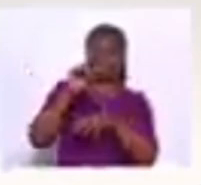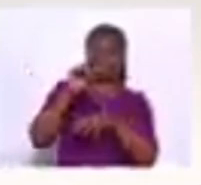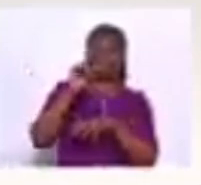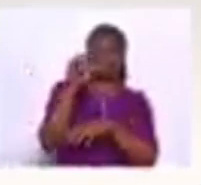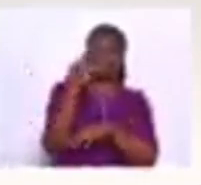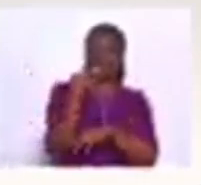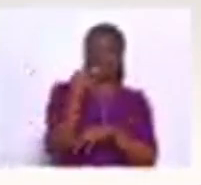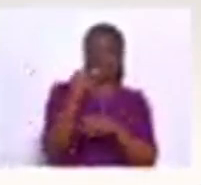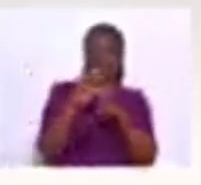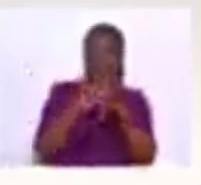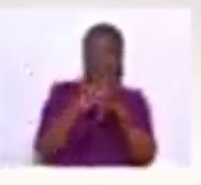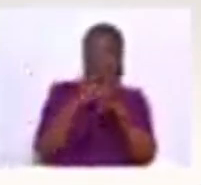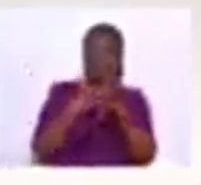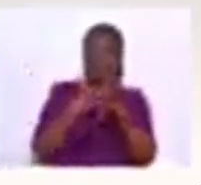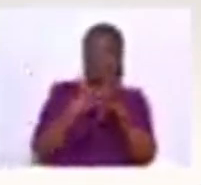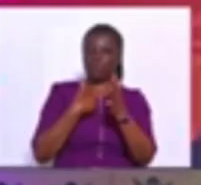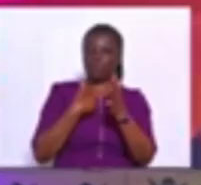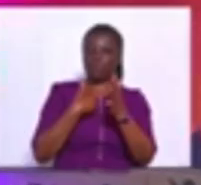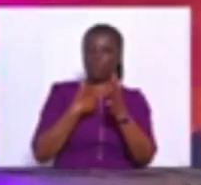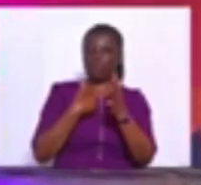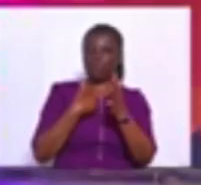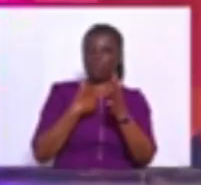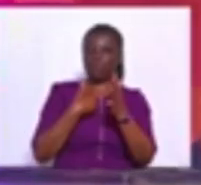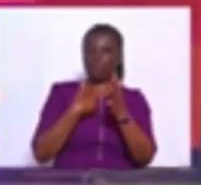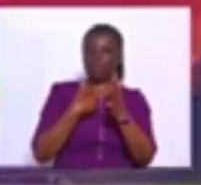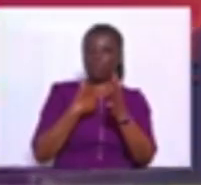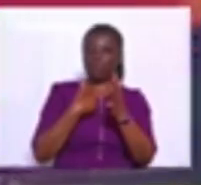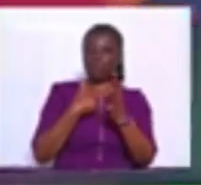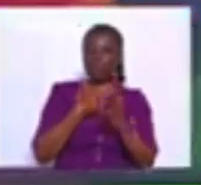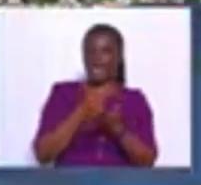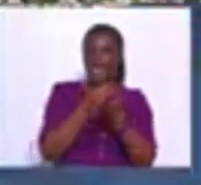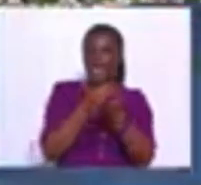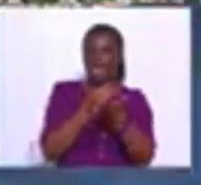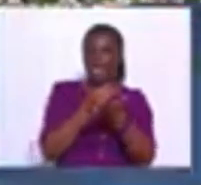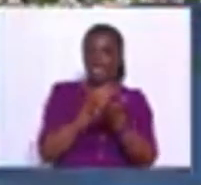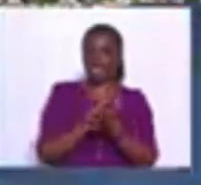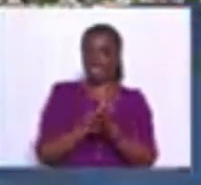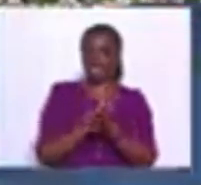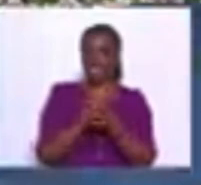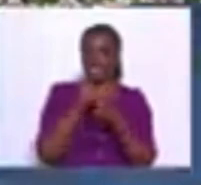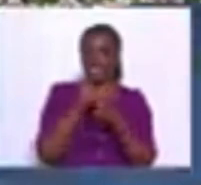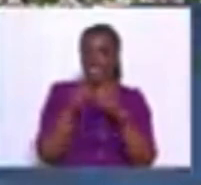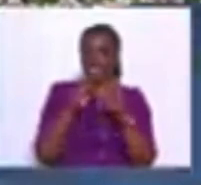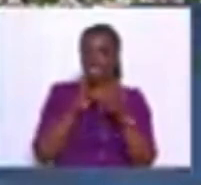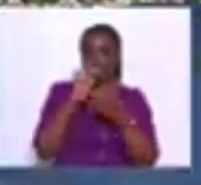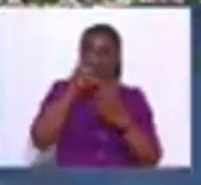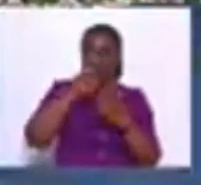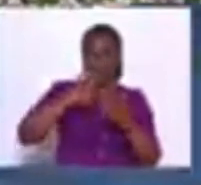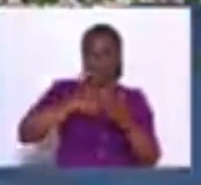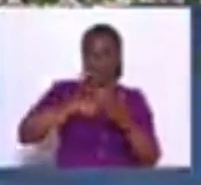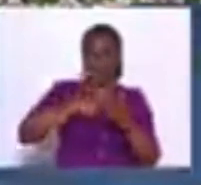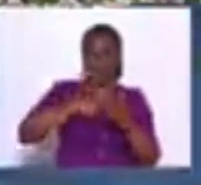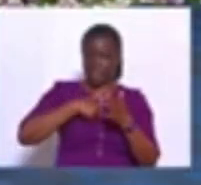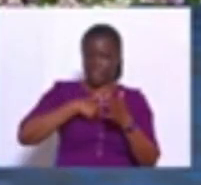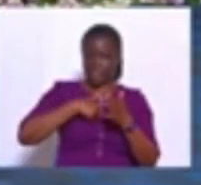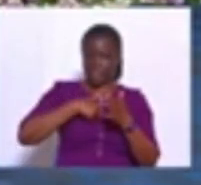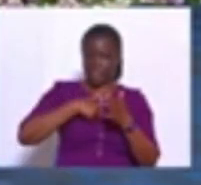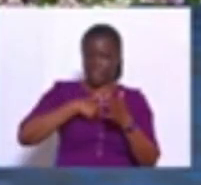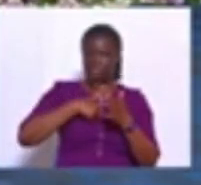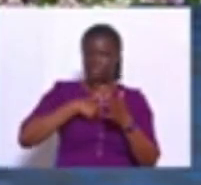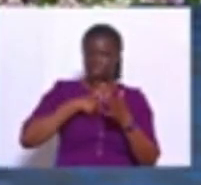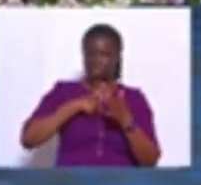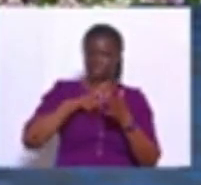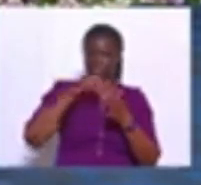converts cholesterol into vitamin D, and then it does all of its good work. But most of us don't spend a lot of time in the sun. We go from